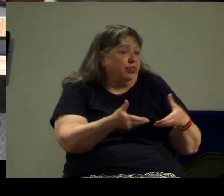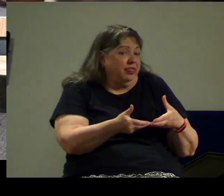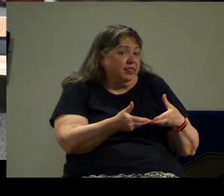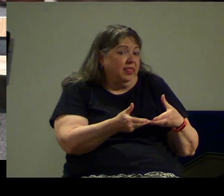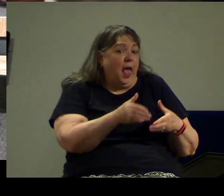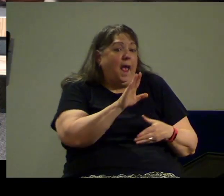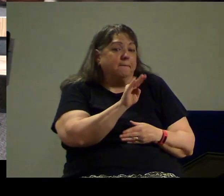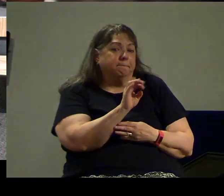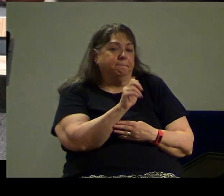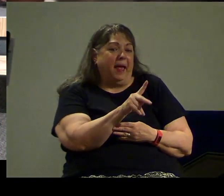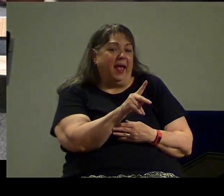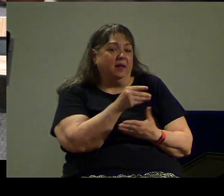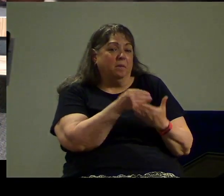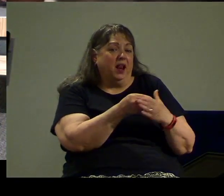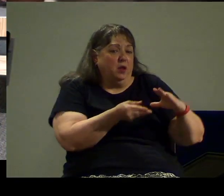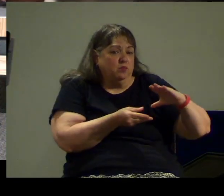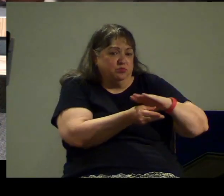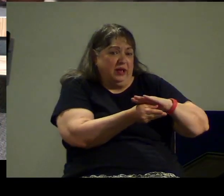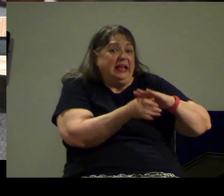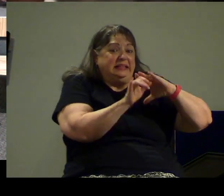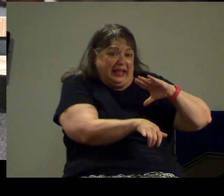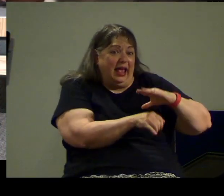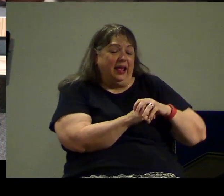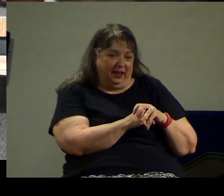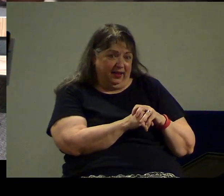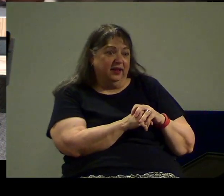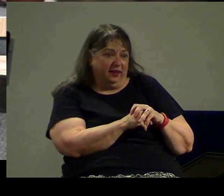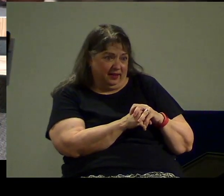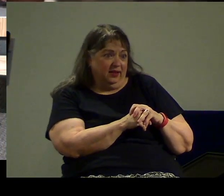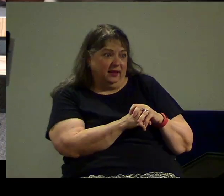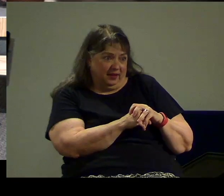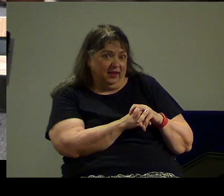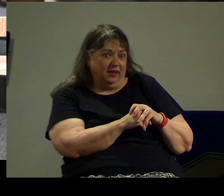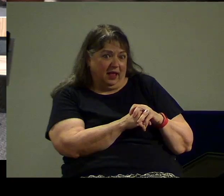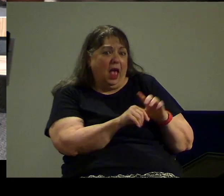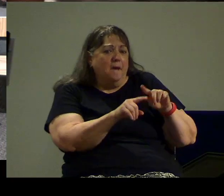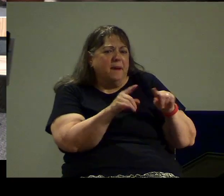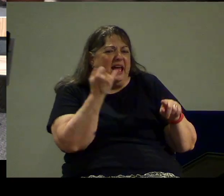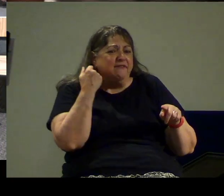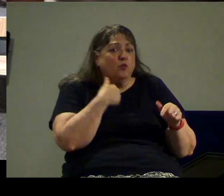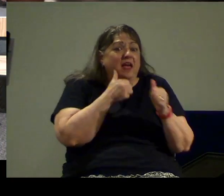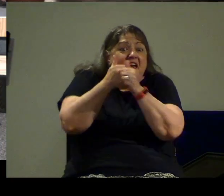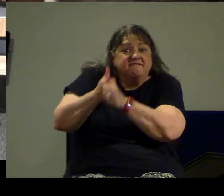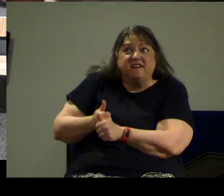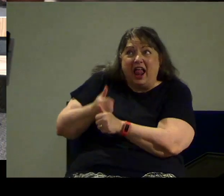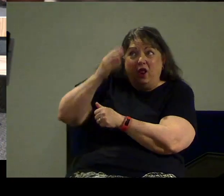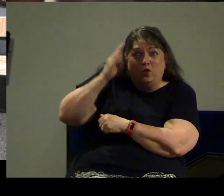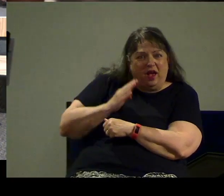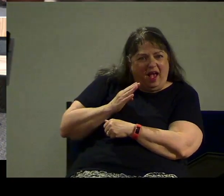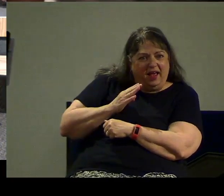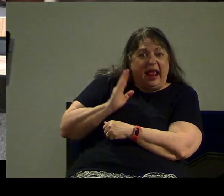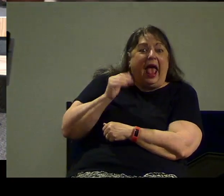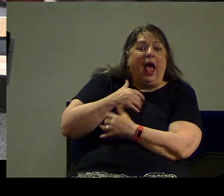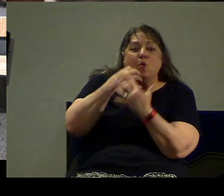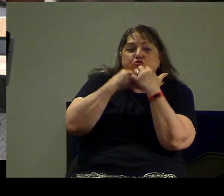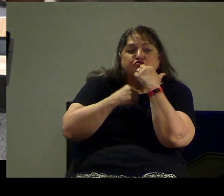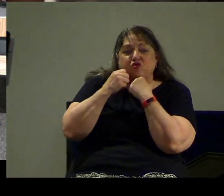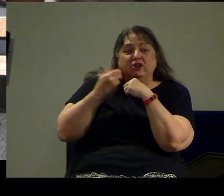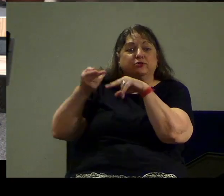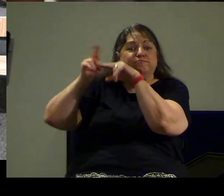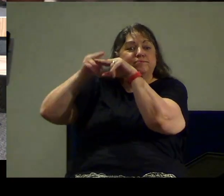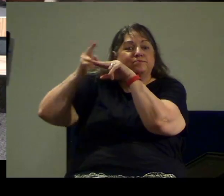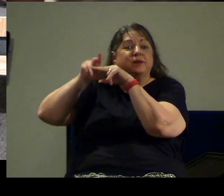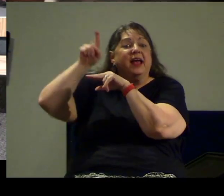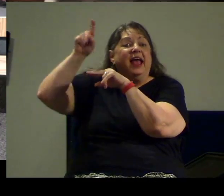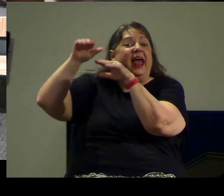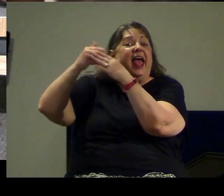you serve and walk with the Lord God, your treasure is in heaven, and God rewards you and blesses you with